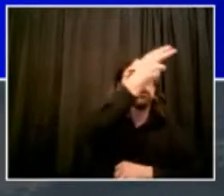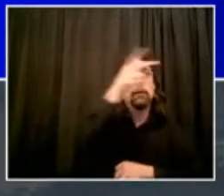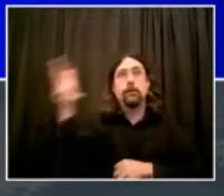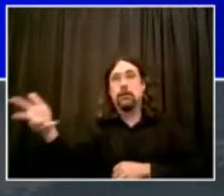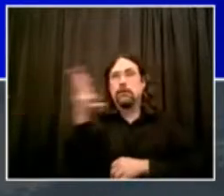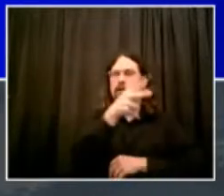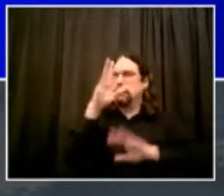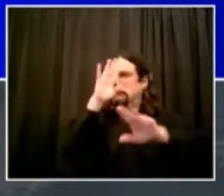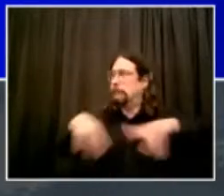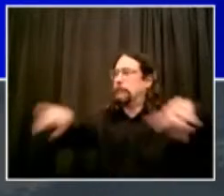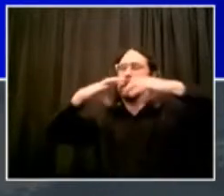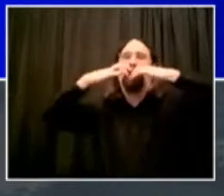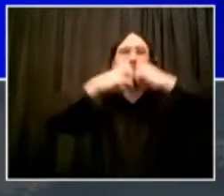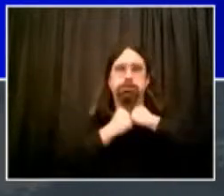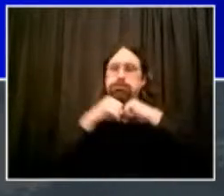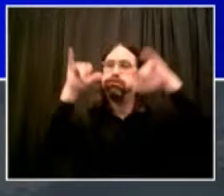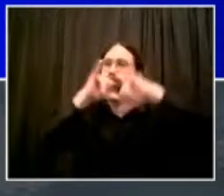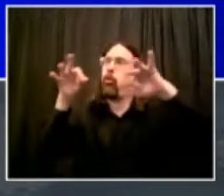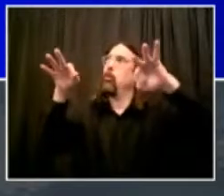for 2 more weeks.